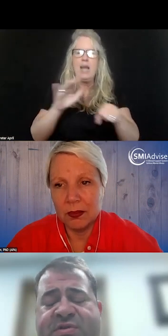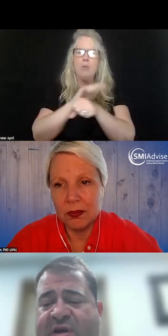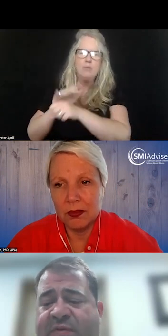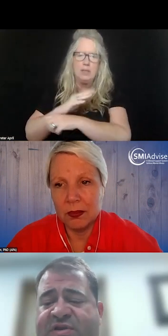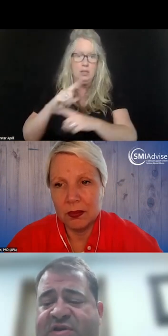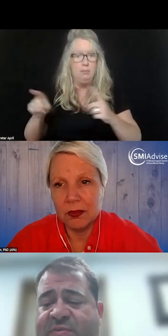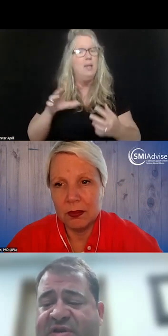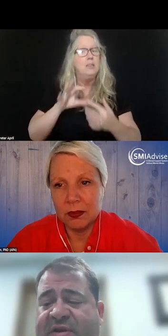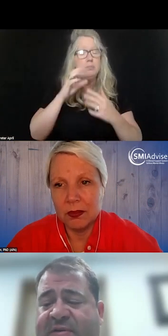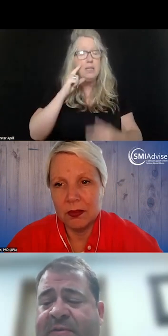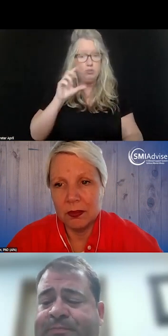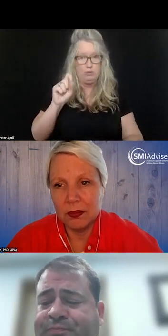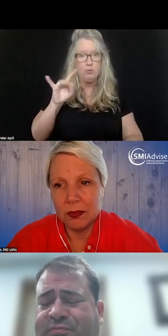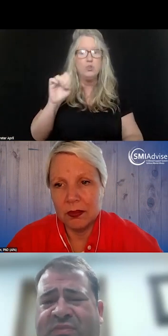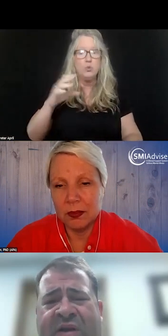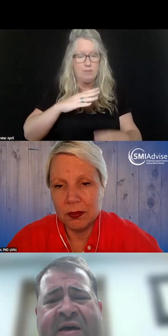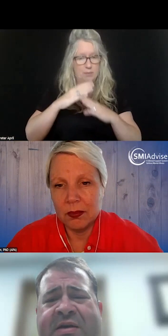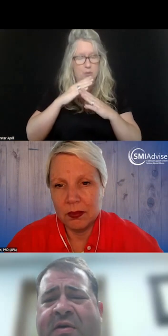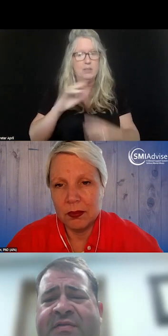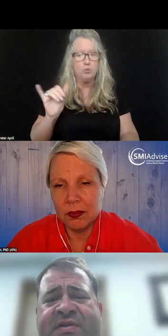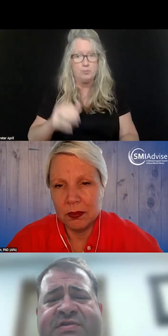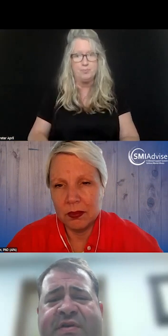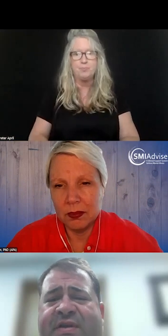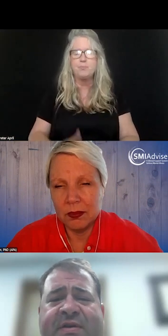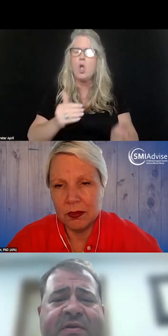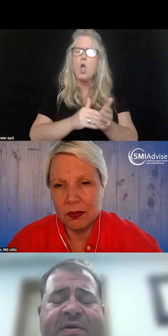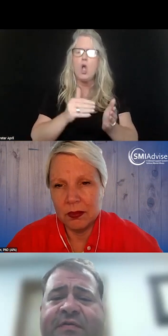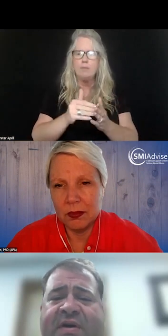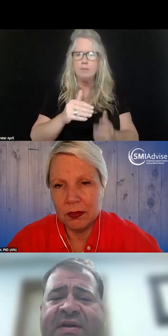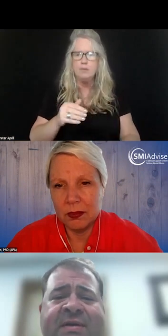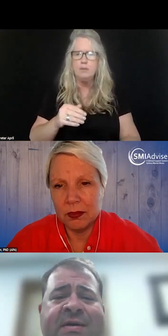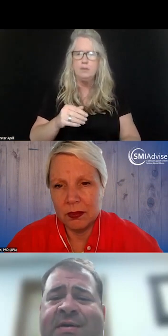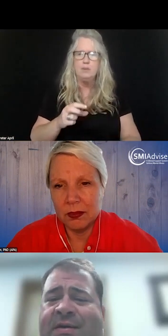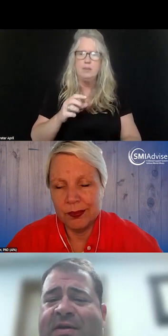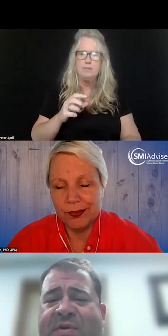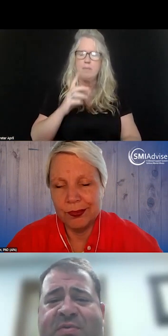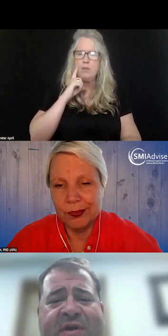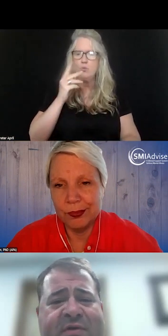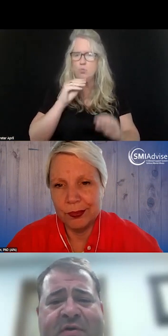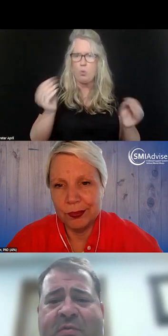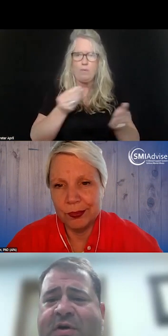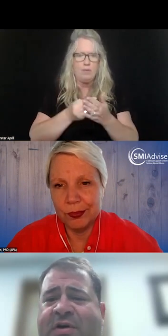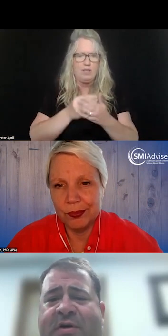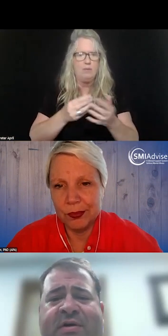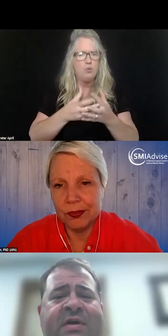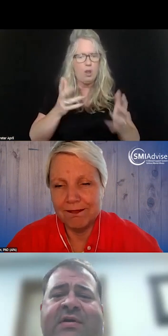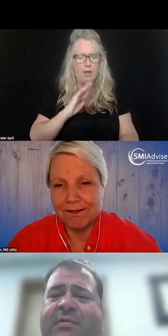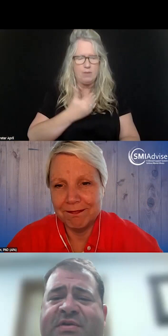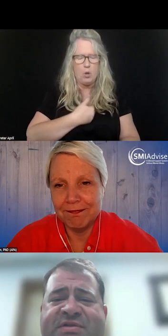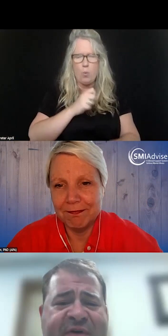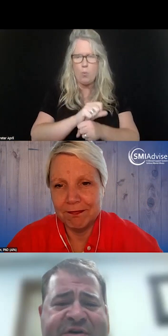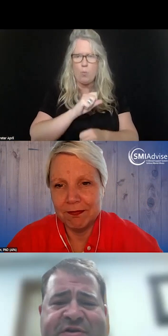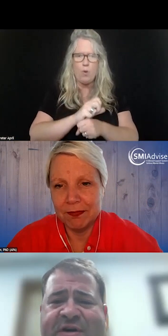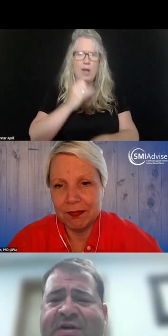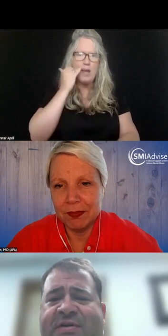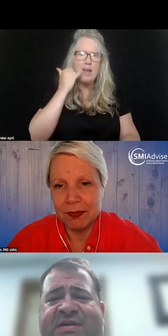with suicide prevention in particular. Often there's very little or no funding. We do a lot of our own work on whether